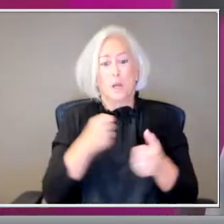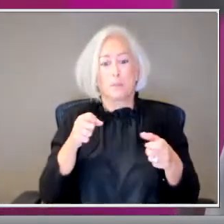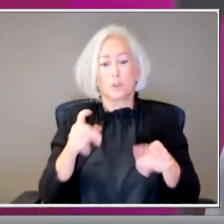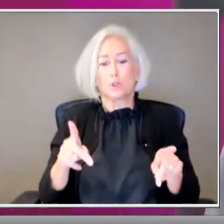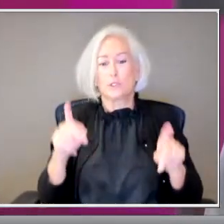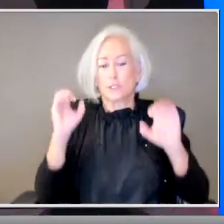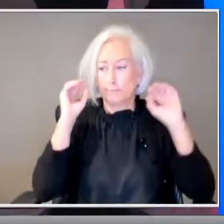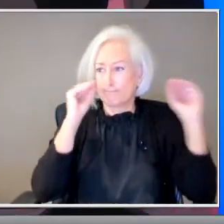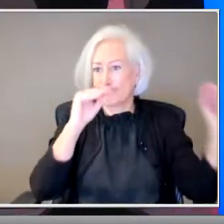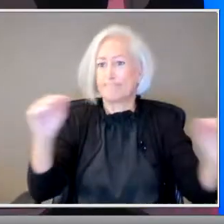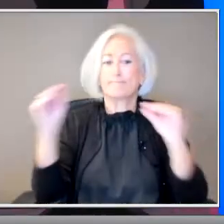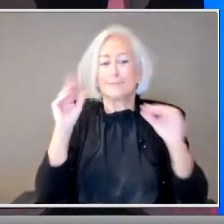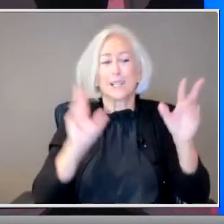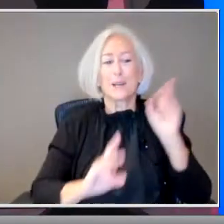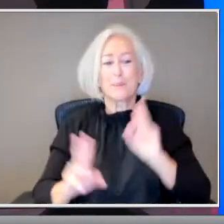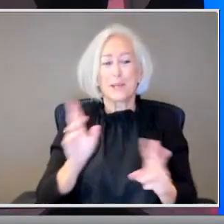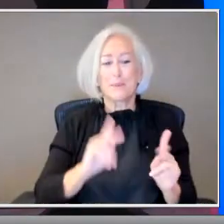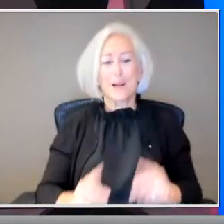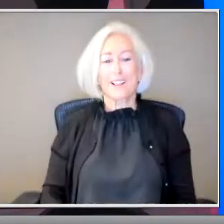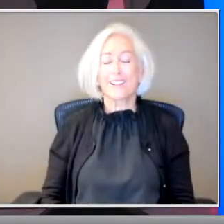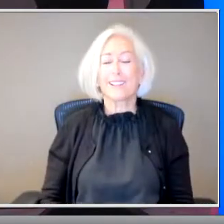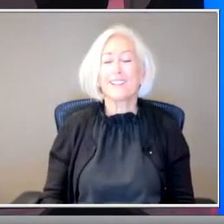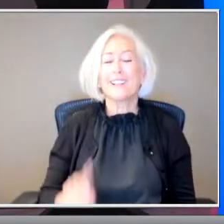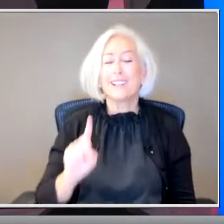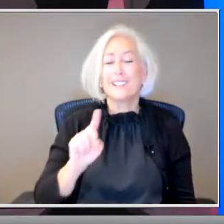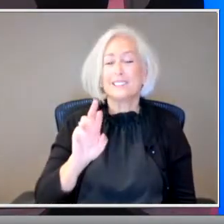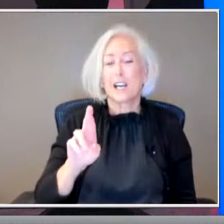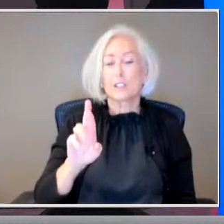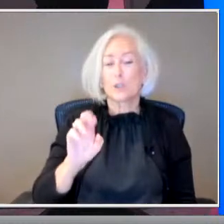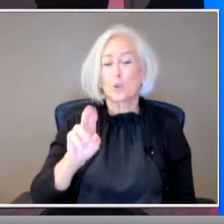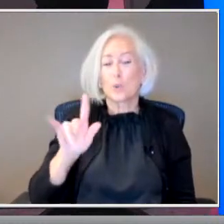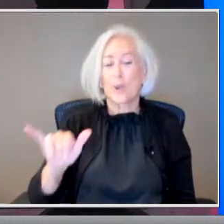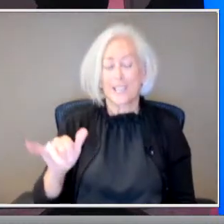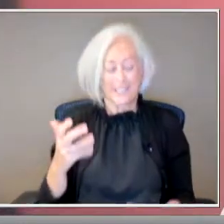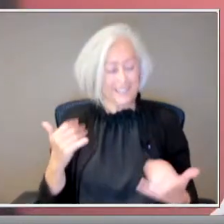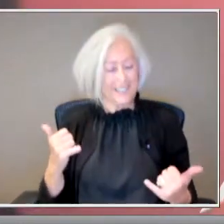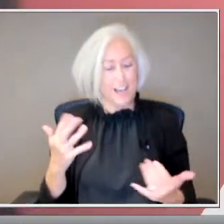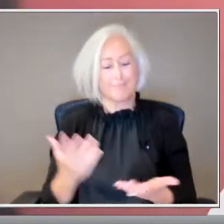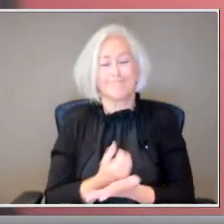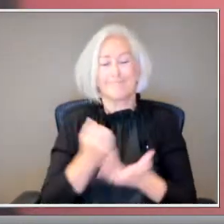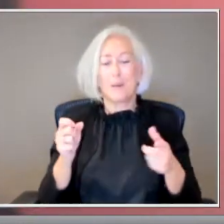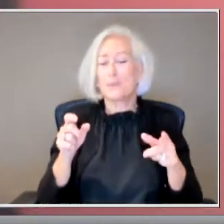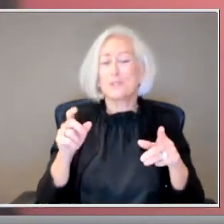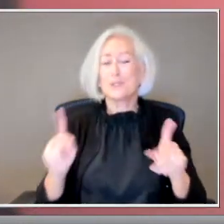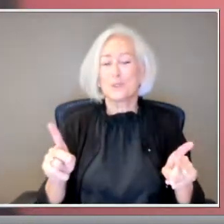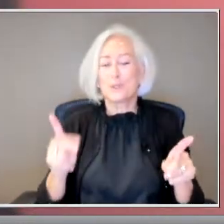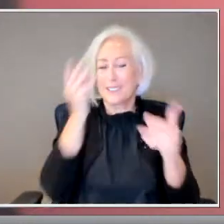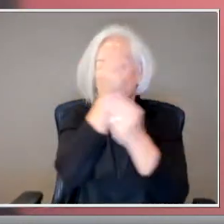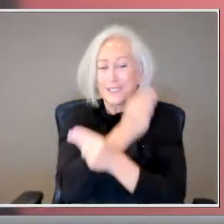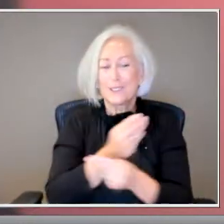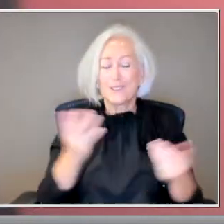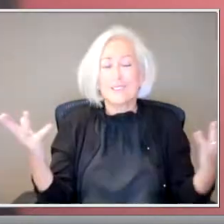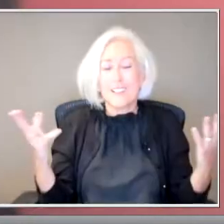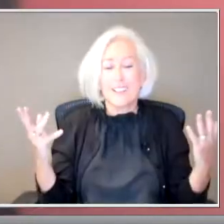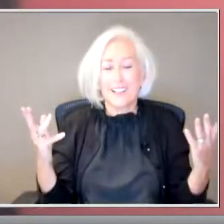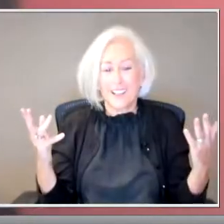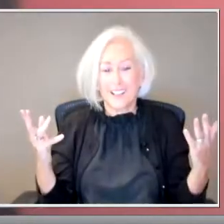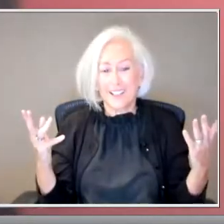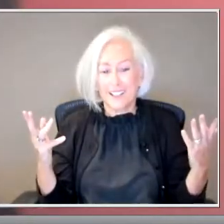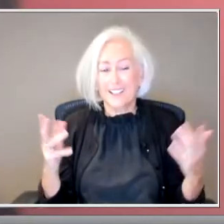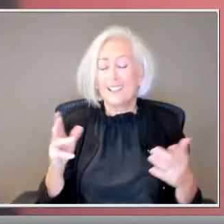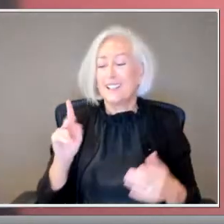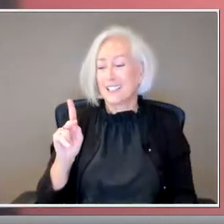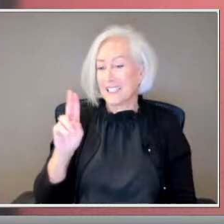their lives. Dr. Reddy? I want to take this opportunity to make sure our viewers know that at University of Kansas Health System, we have